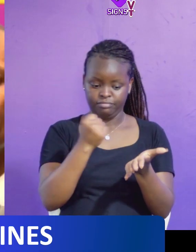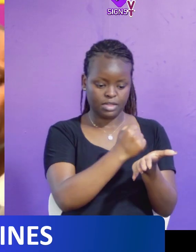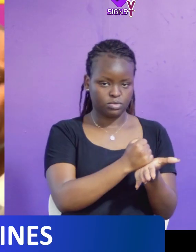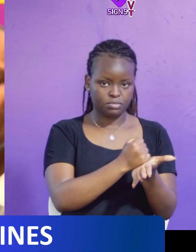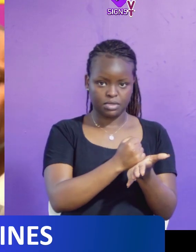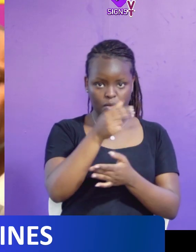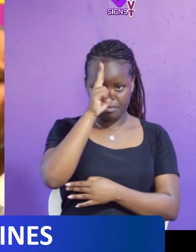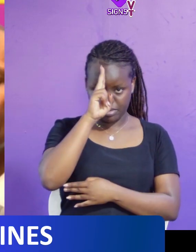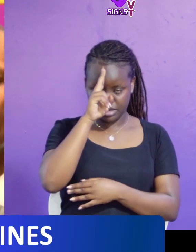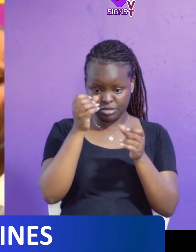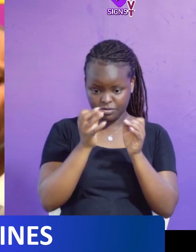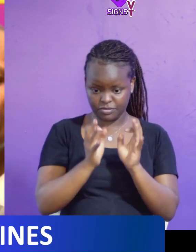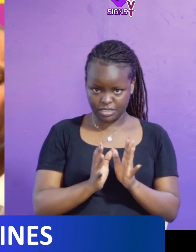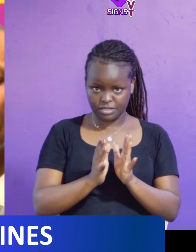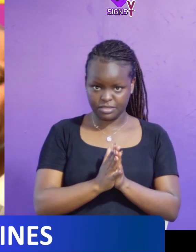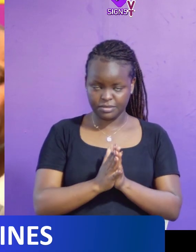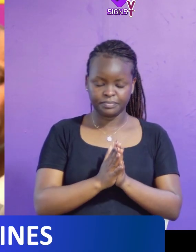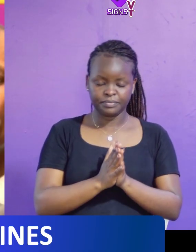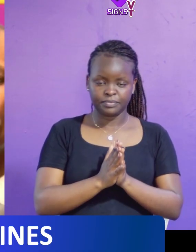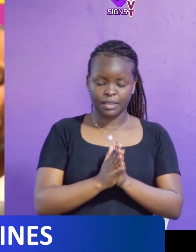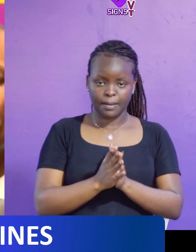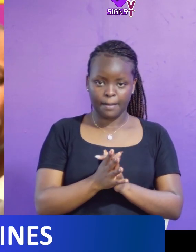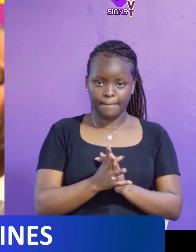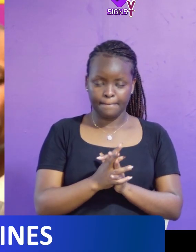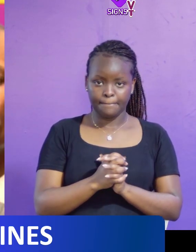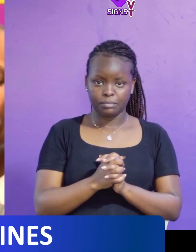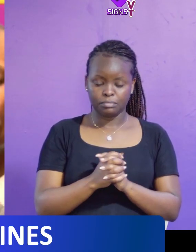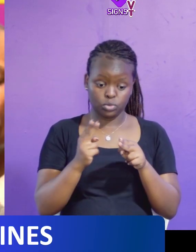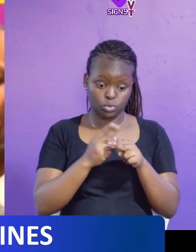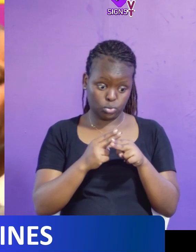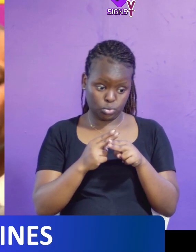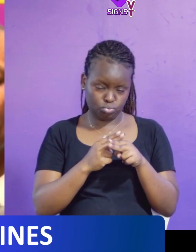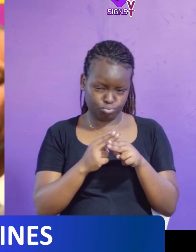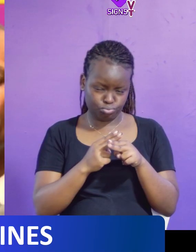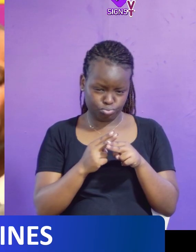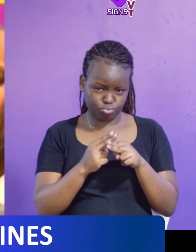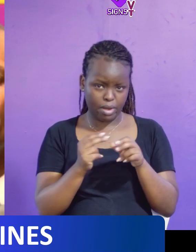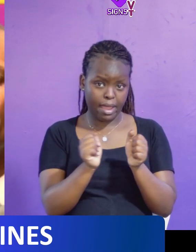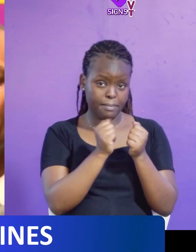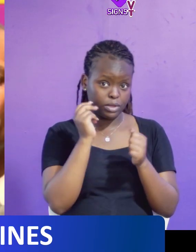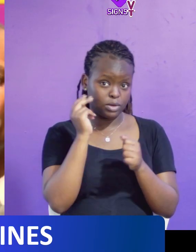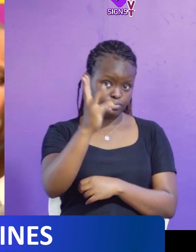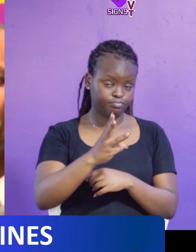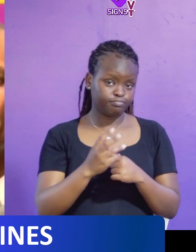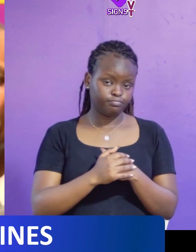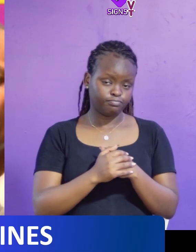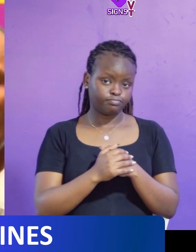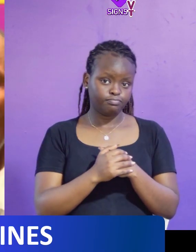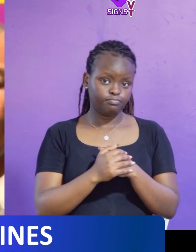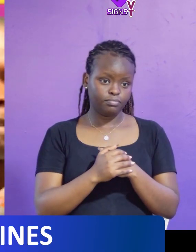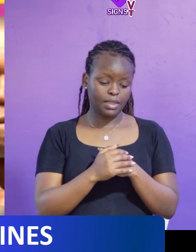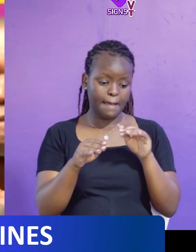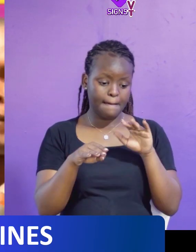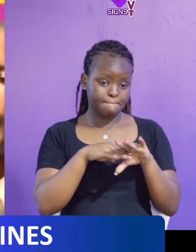police officers that is soon upcoming, and even the future ones, so that the members of the